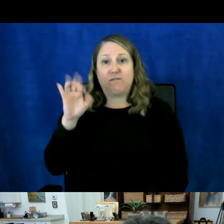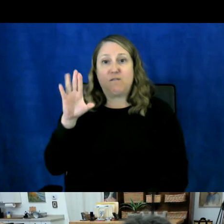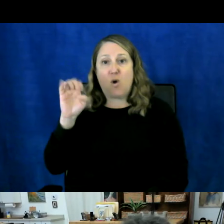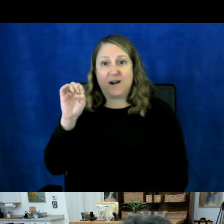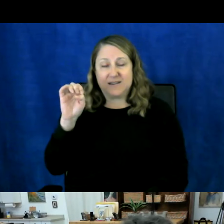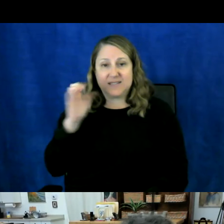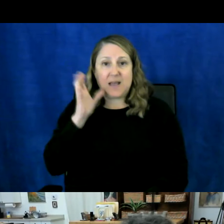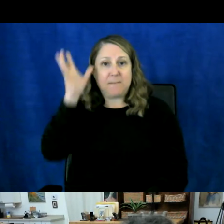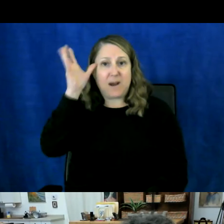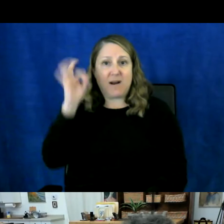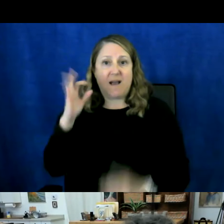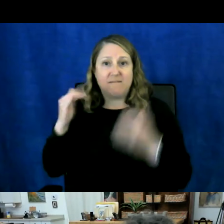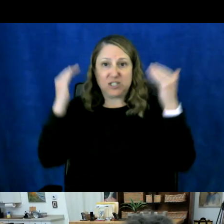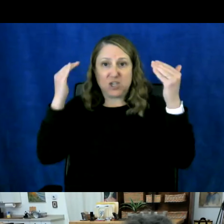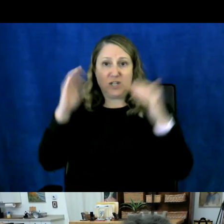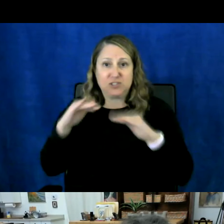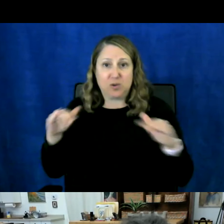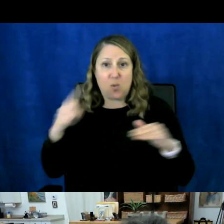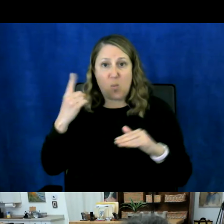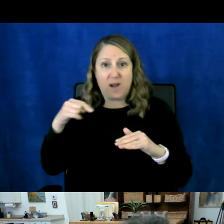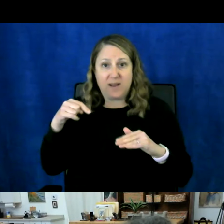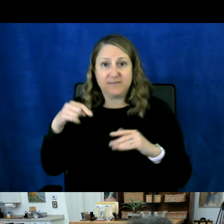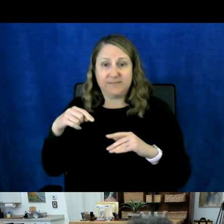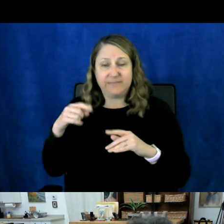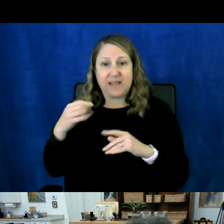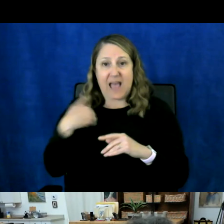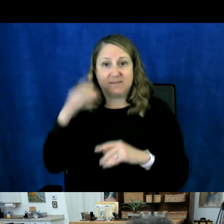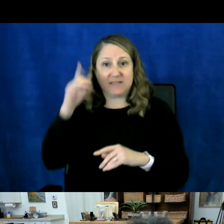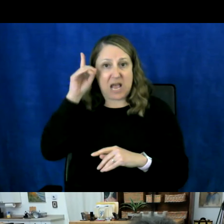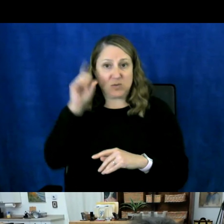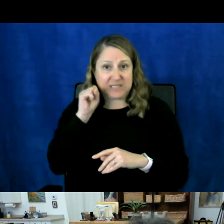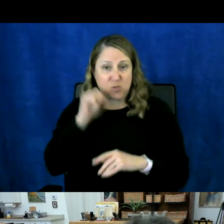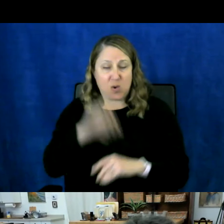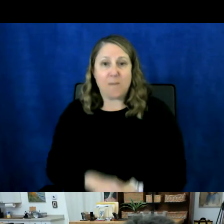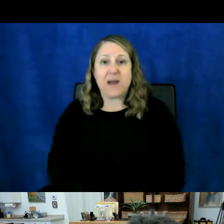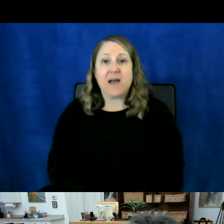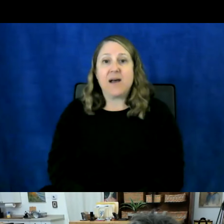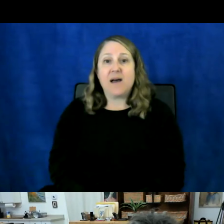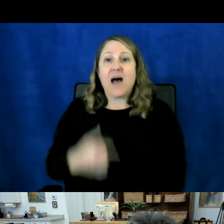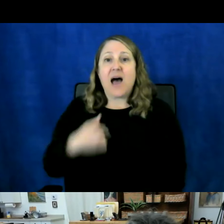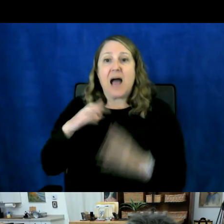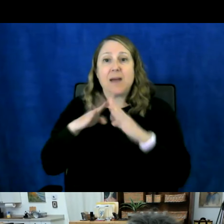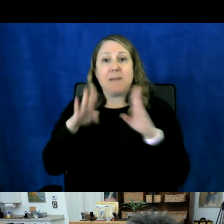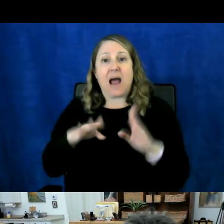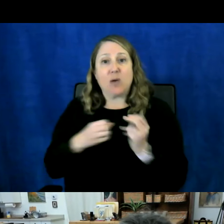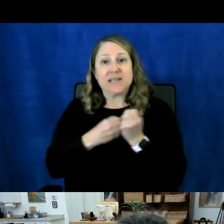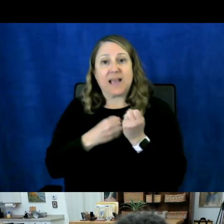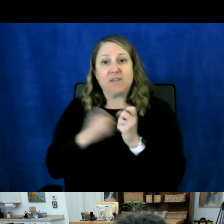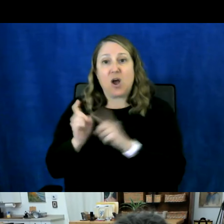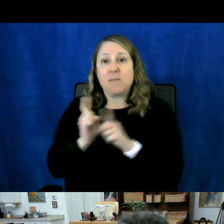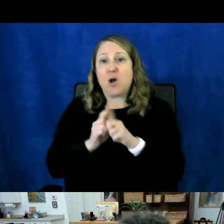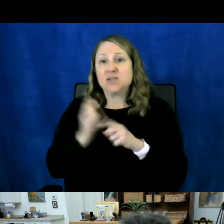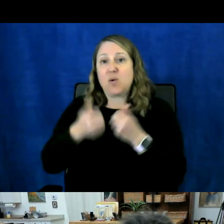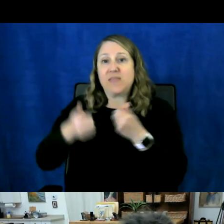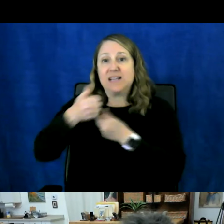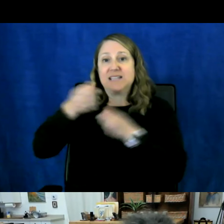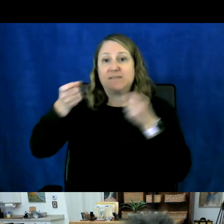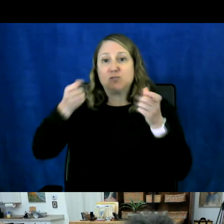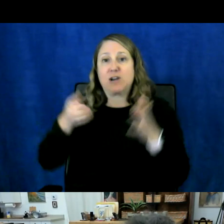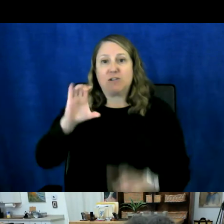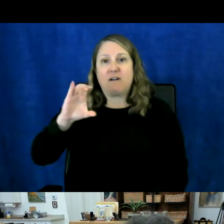children, one of whom is Simone, who has Down syndrome. I'm a housing advocate, and I'm also the executive director of Chance